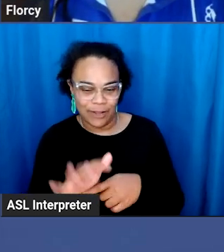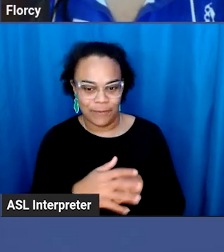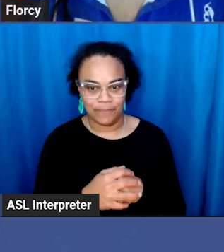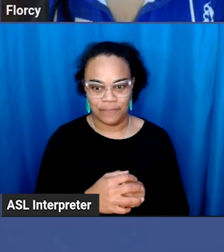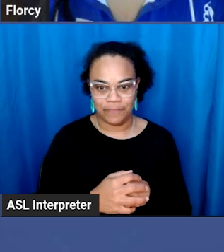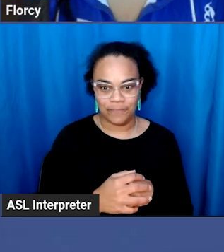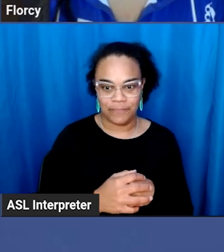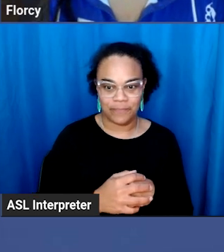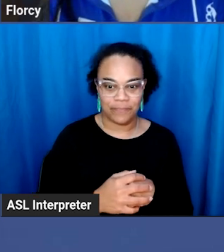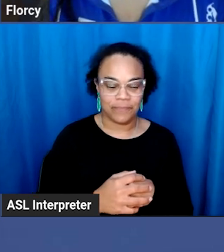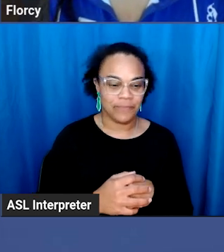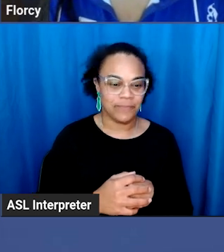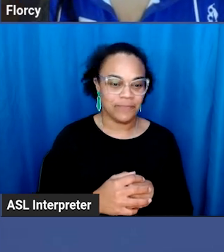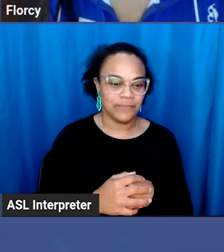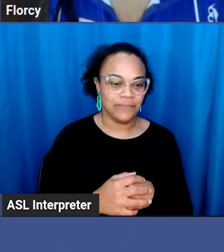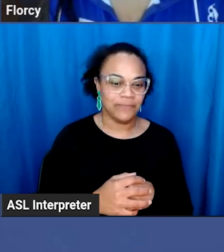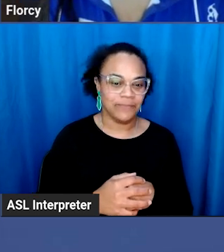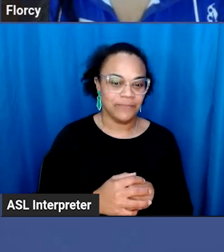here for everyone.